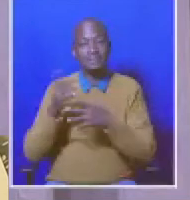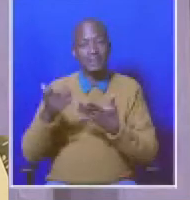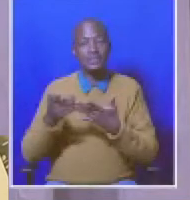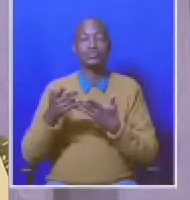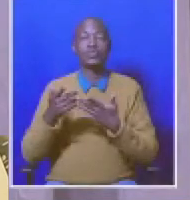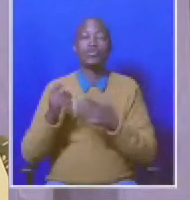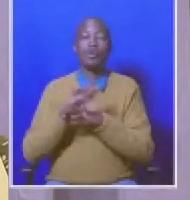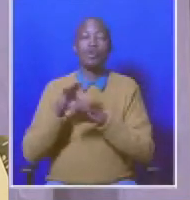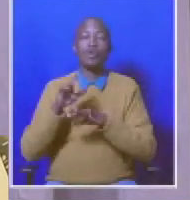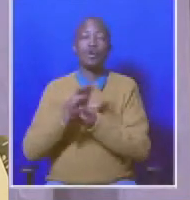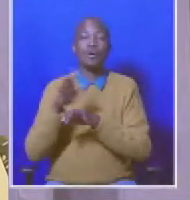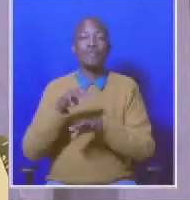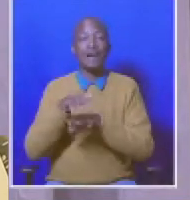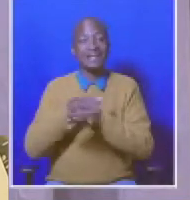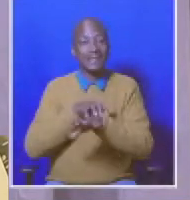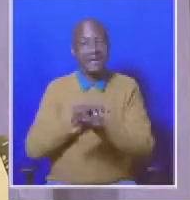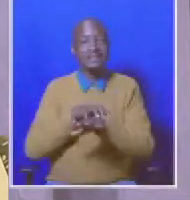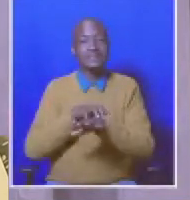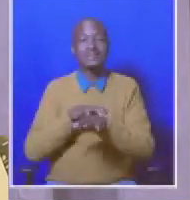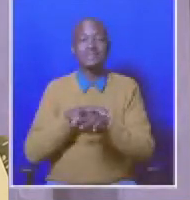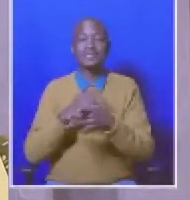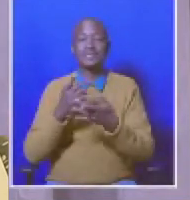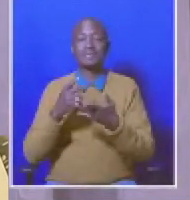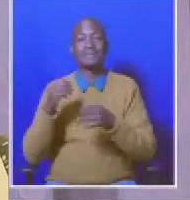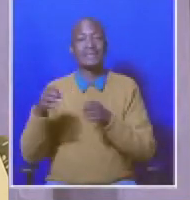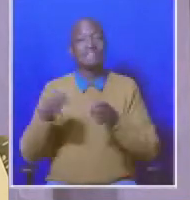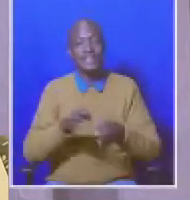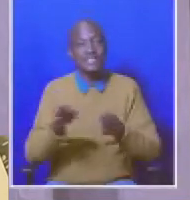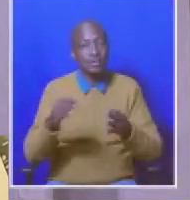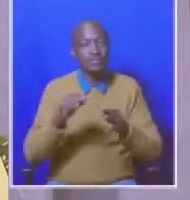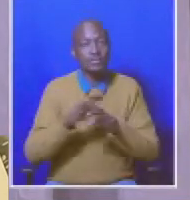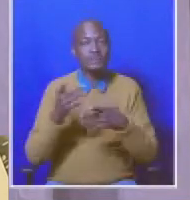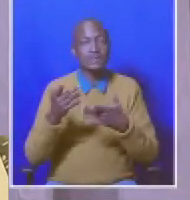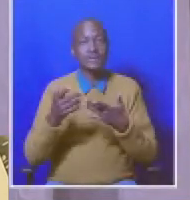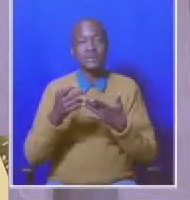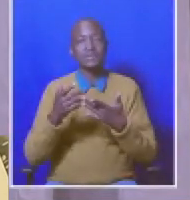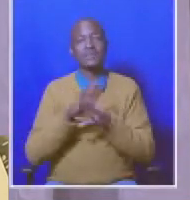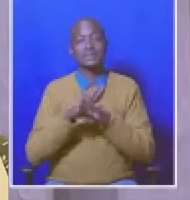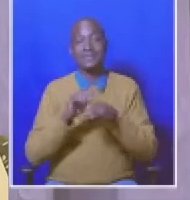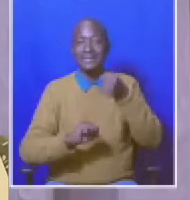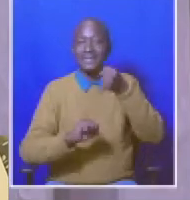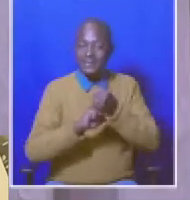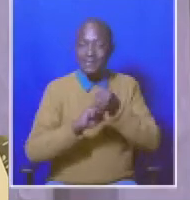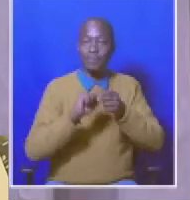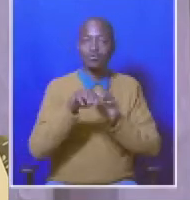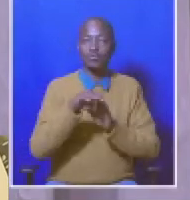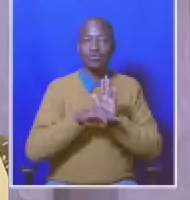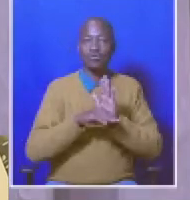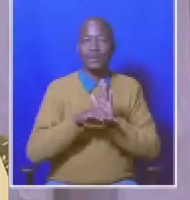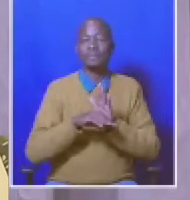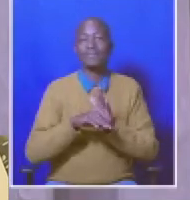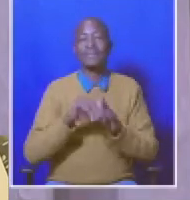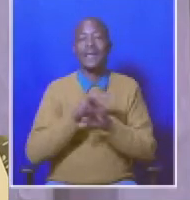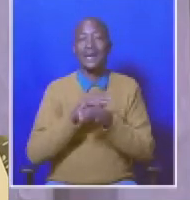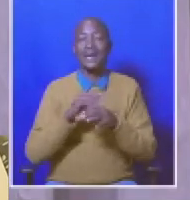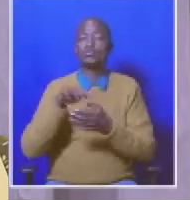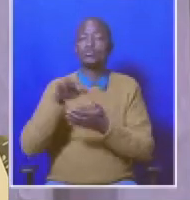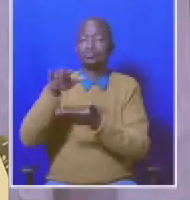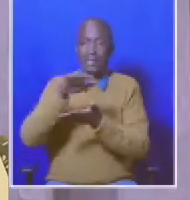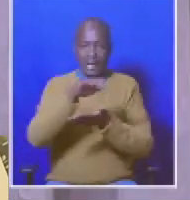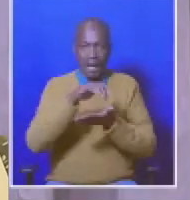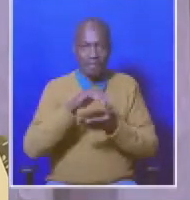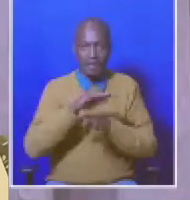Fisheries projects called ILIMA LITSIMA Support Program, and to recover any financial